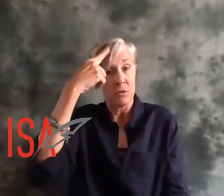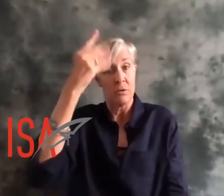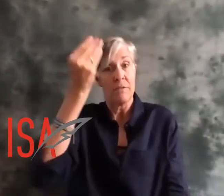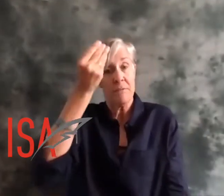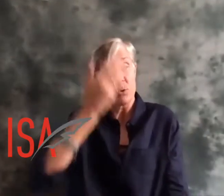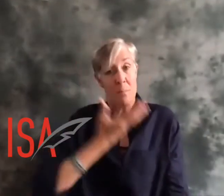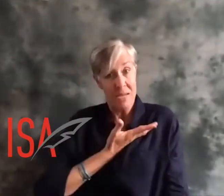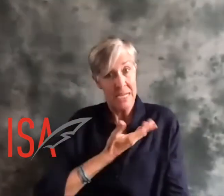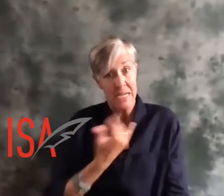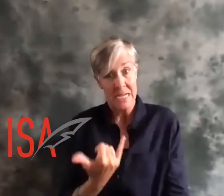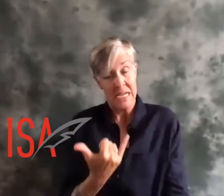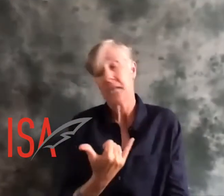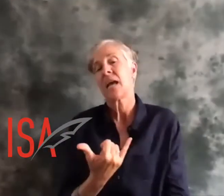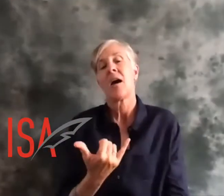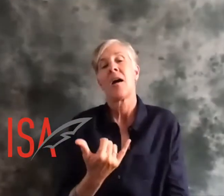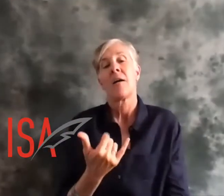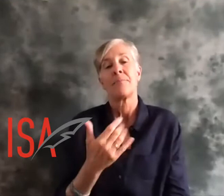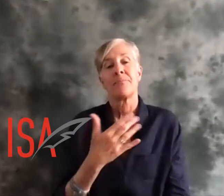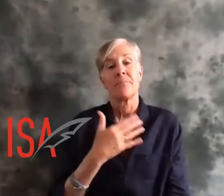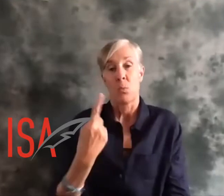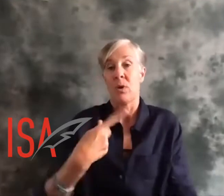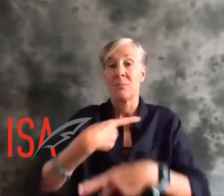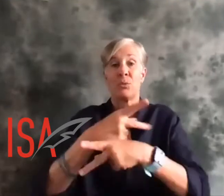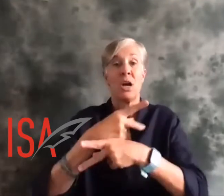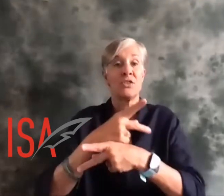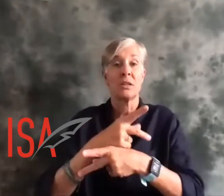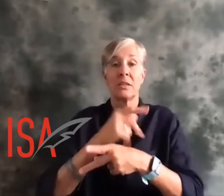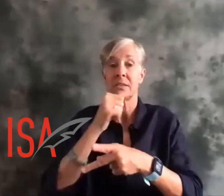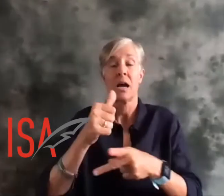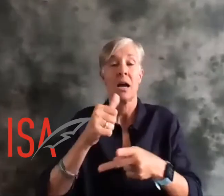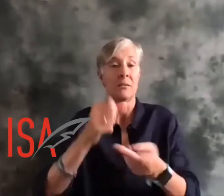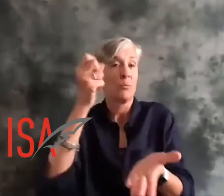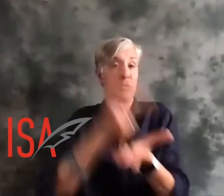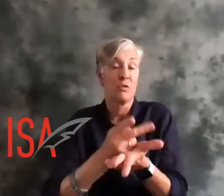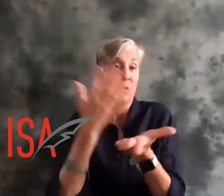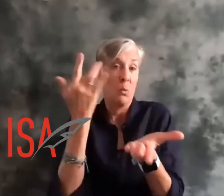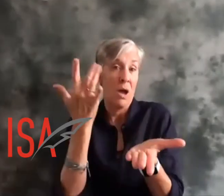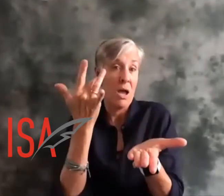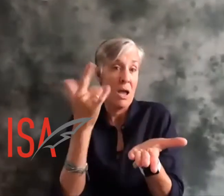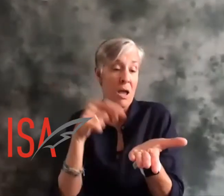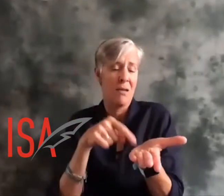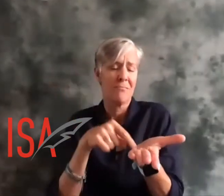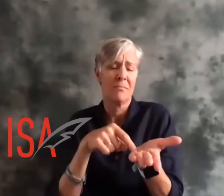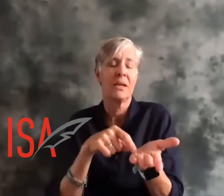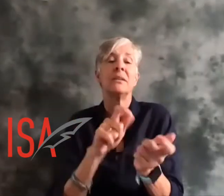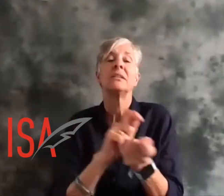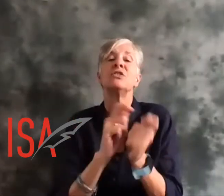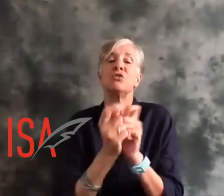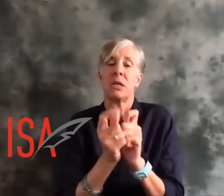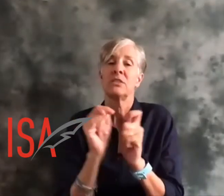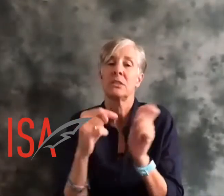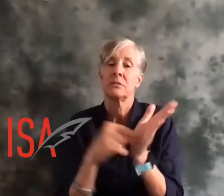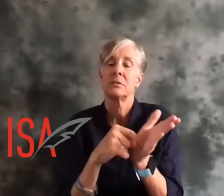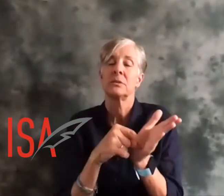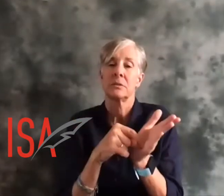right now, a project is not being greenlit because they want changes in